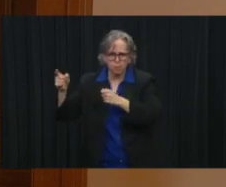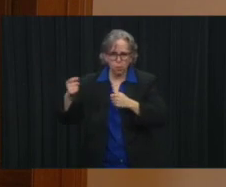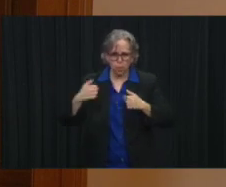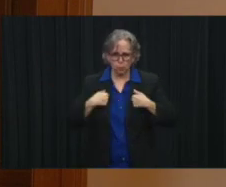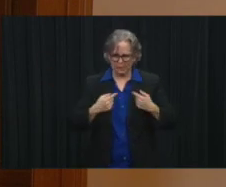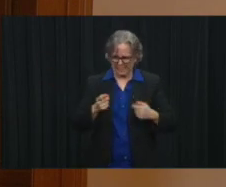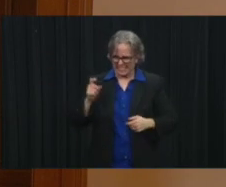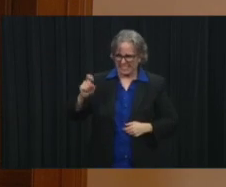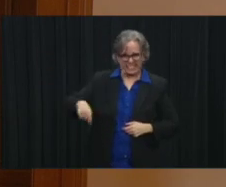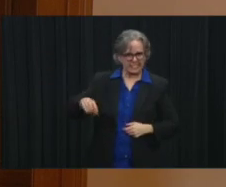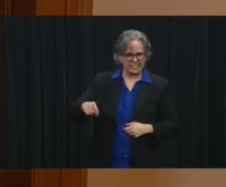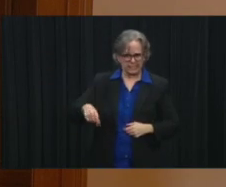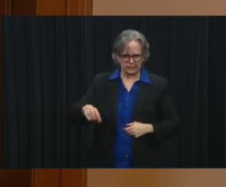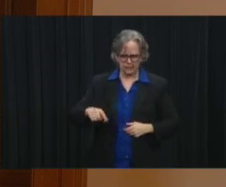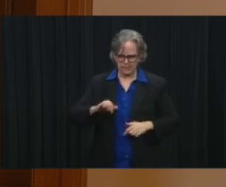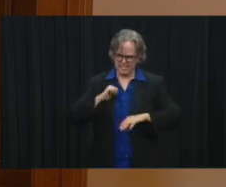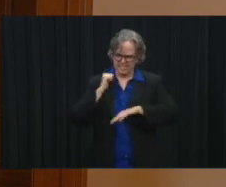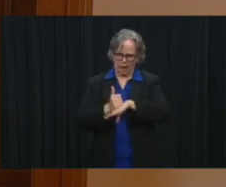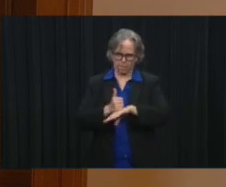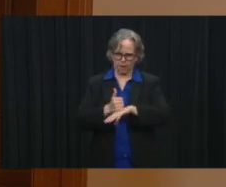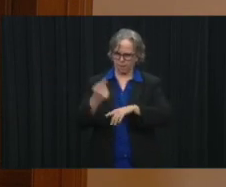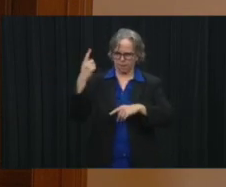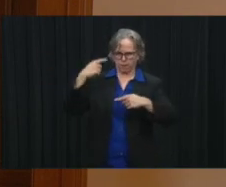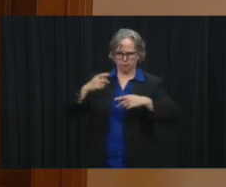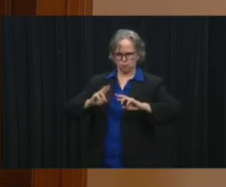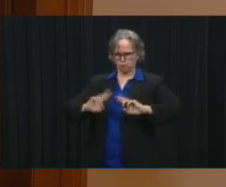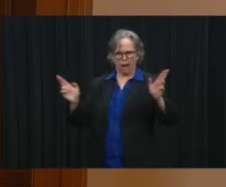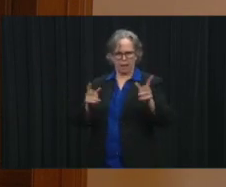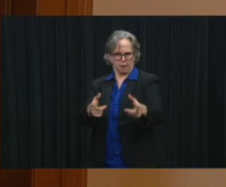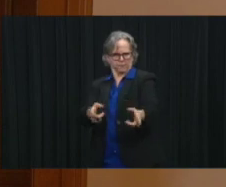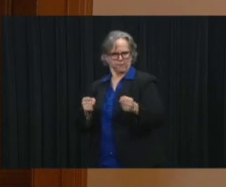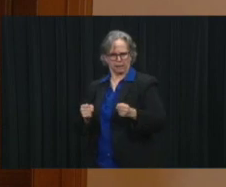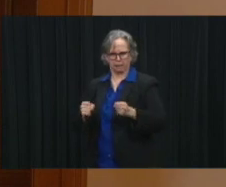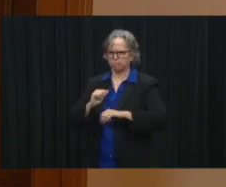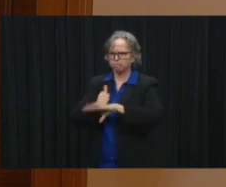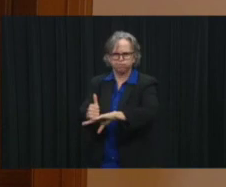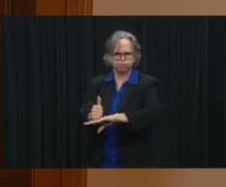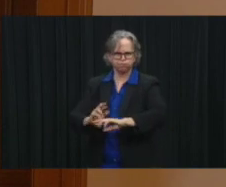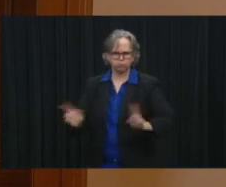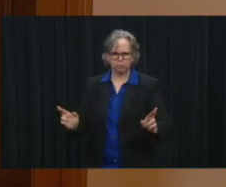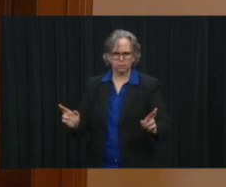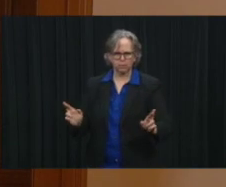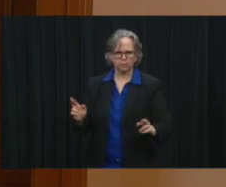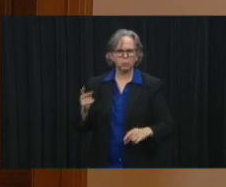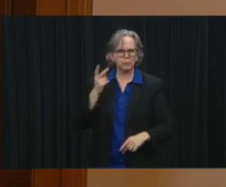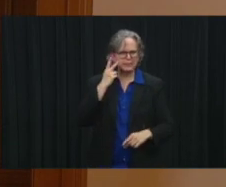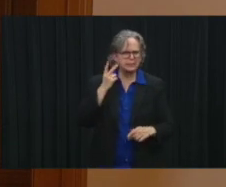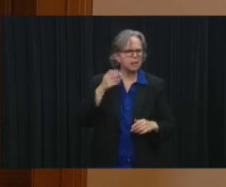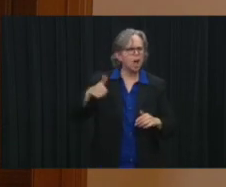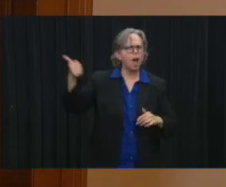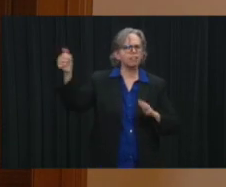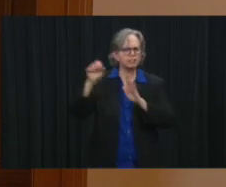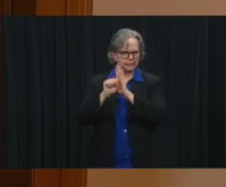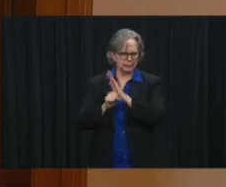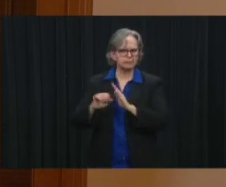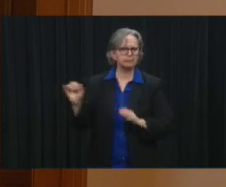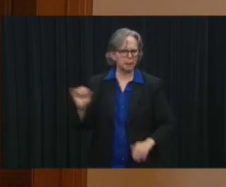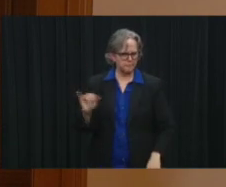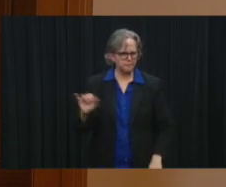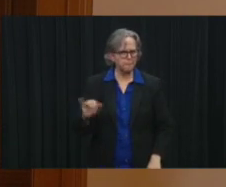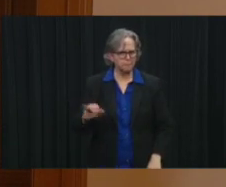and quick action. And you will see that happening all around the state. He and I have worked together in the past. We do